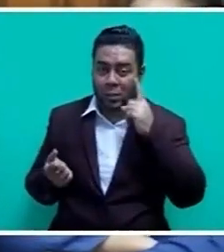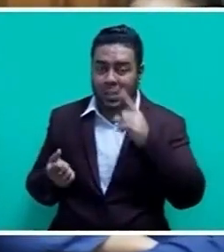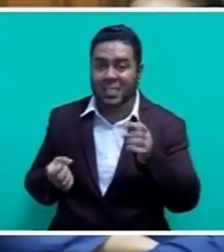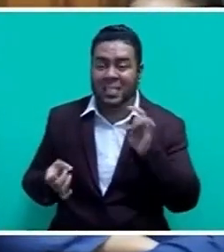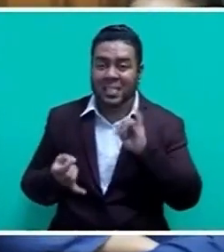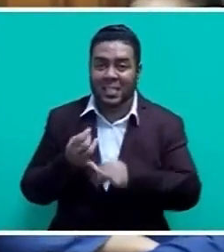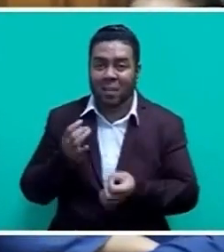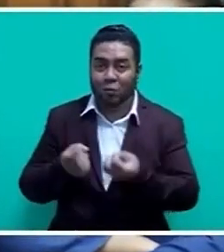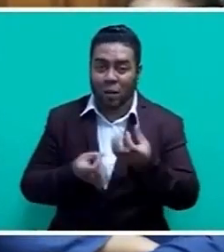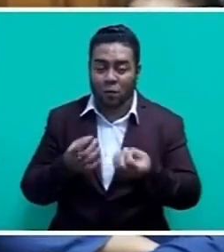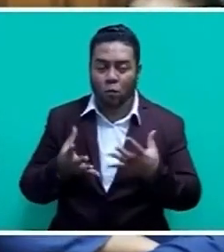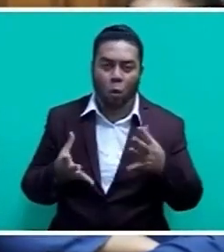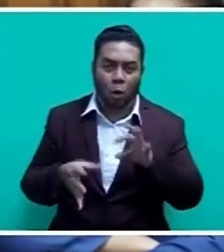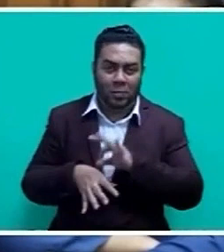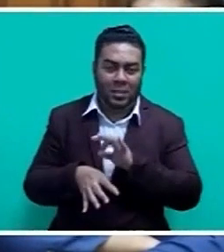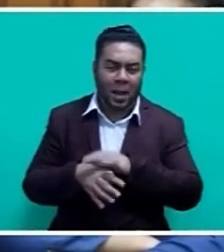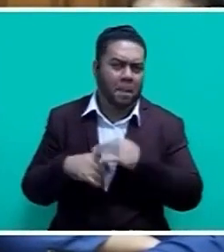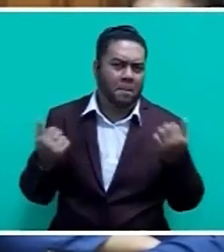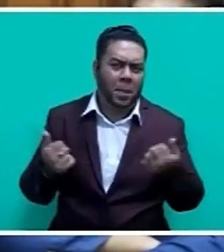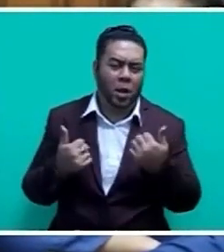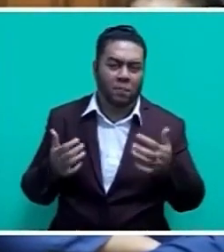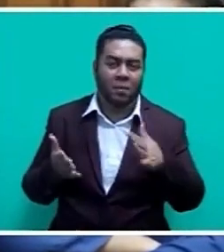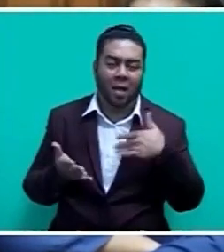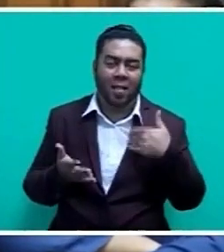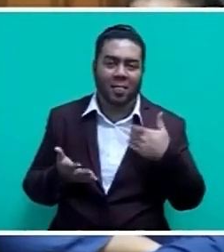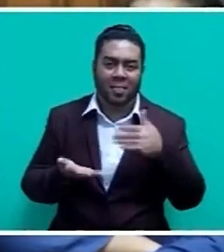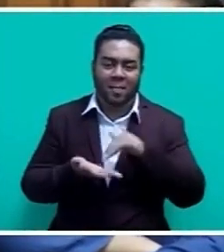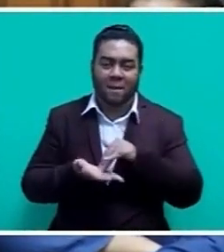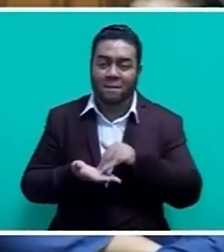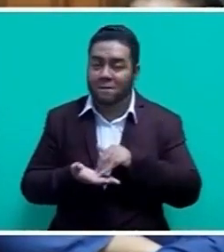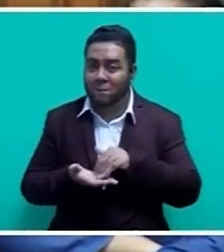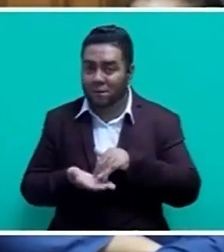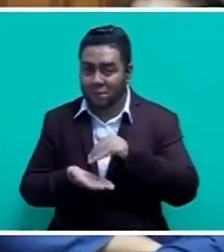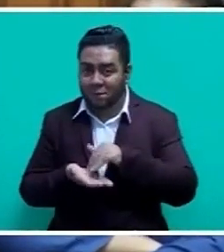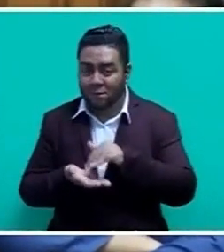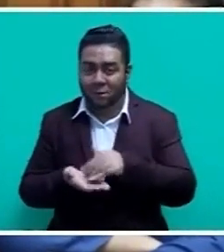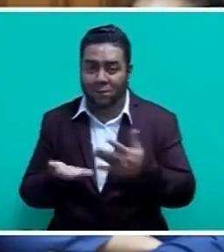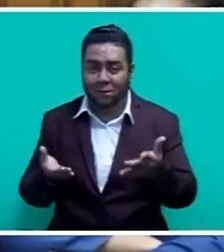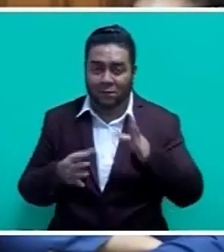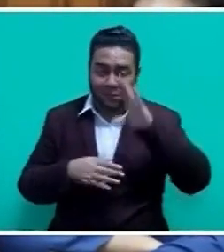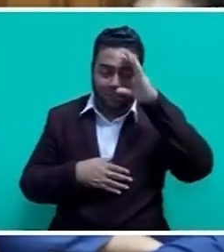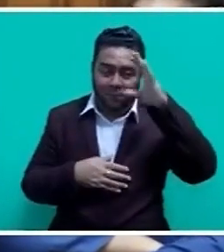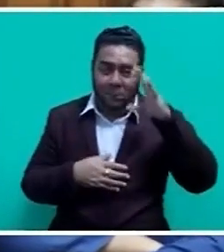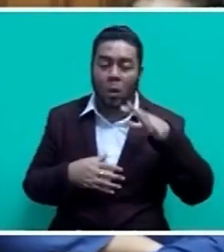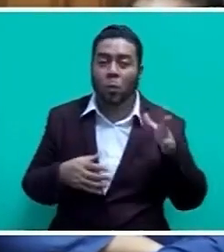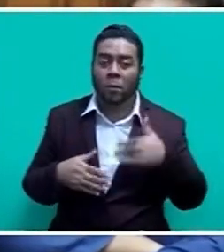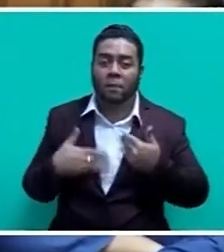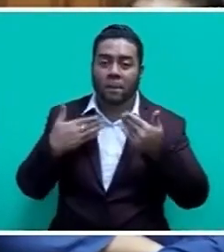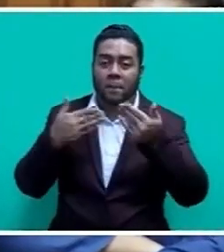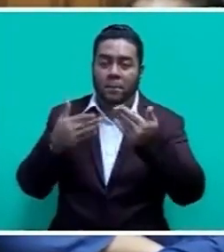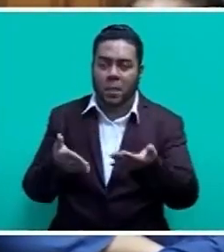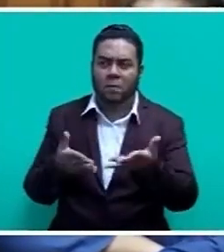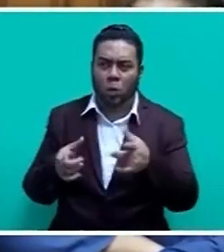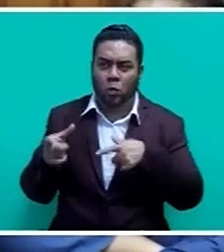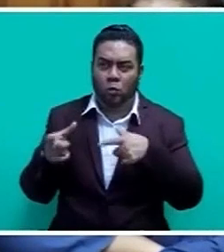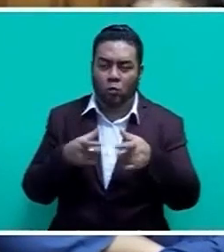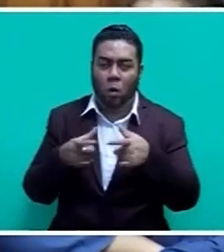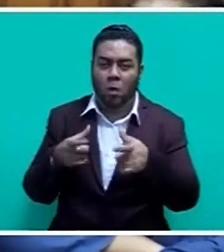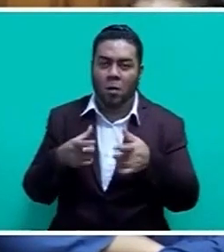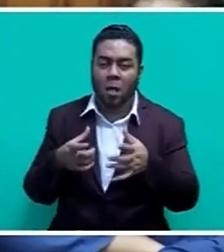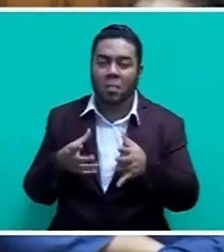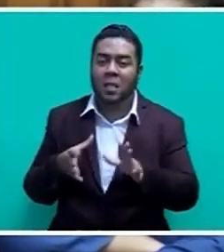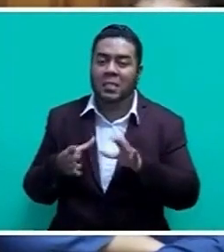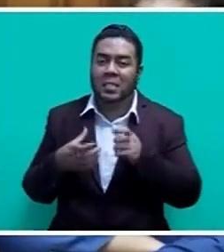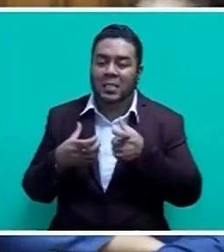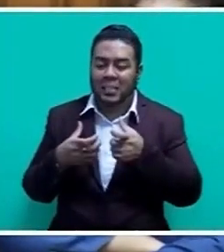Savu Hospital and many of the small healthcare facilities around the country. Furthermore, moving forward, I've initiated a controlled, decentralized